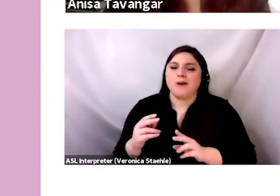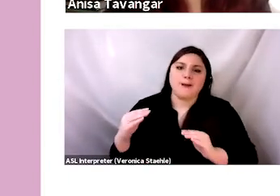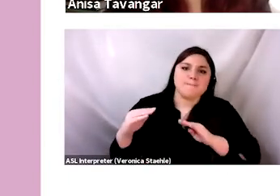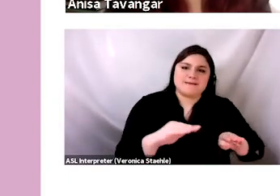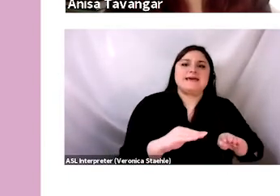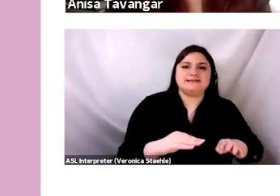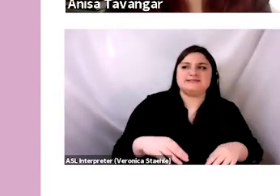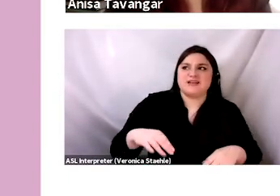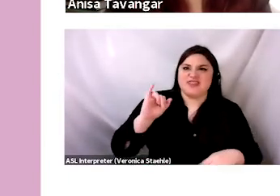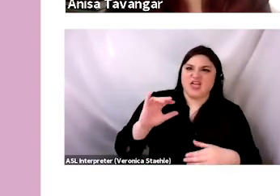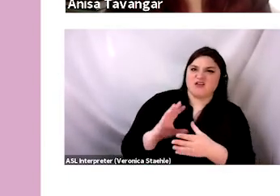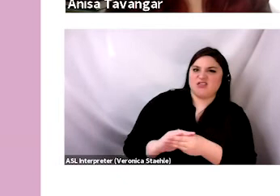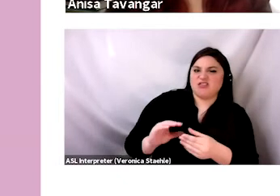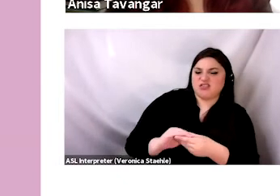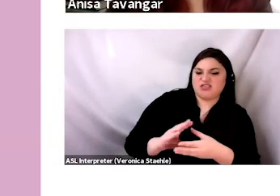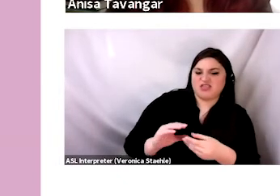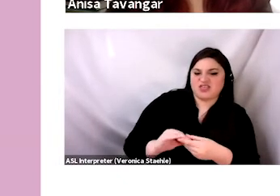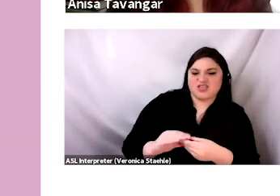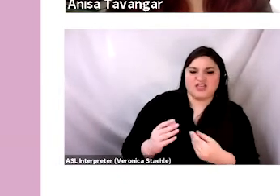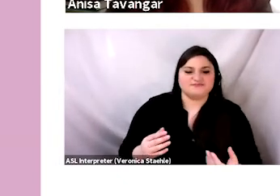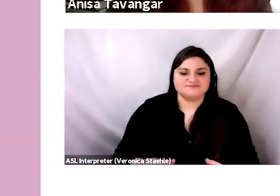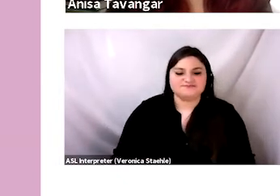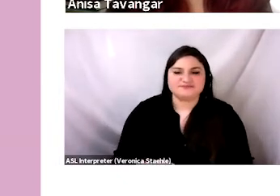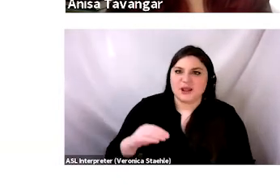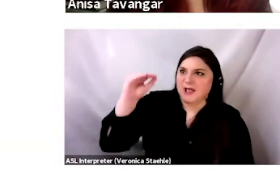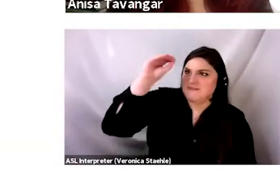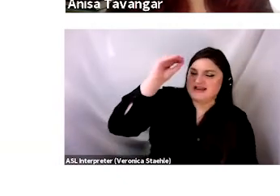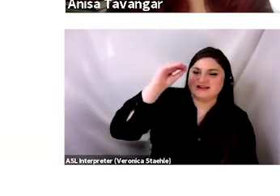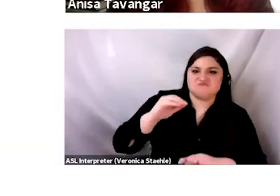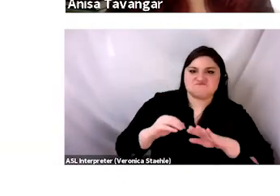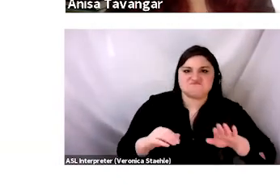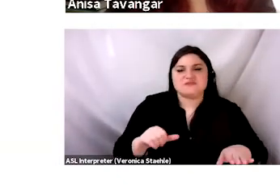doesn't cut through anything or make a real difference.